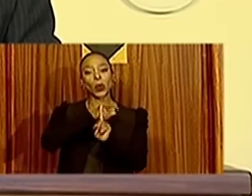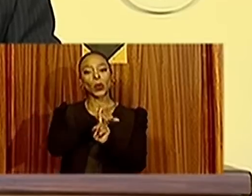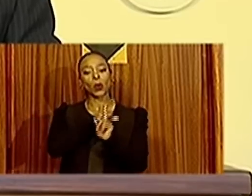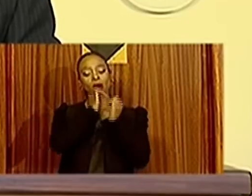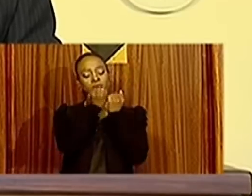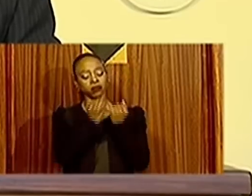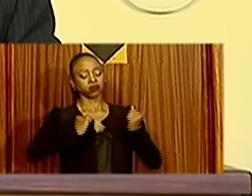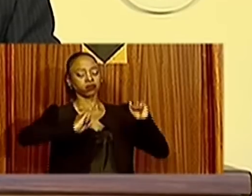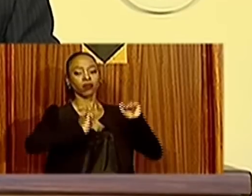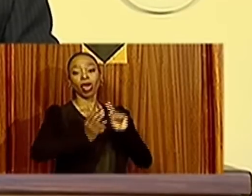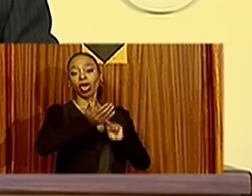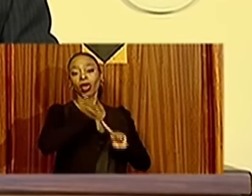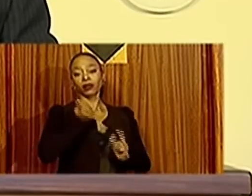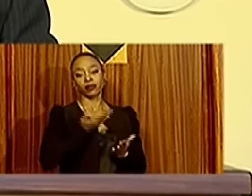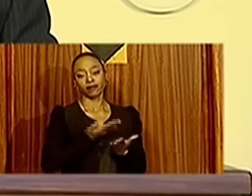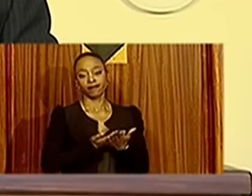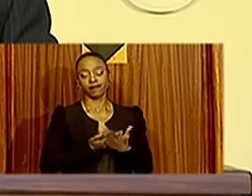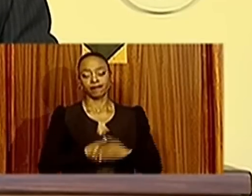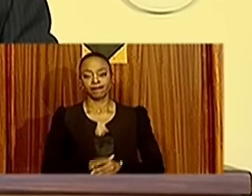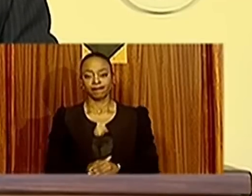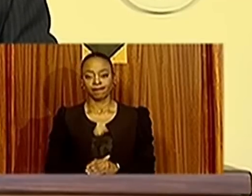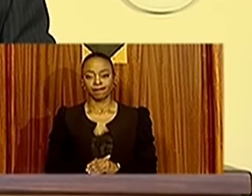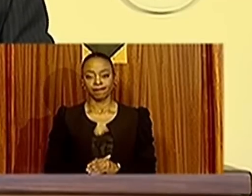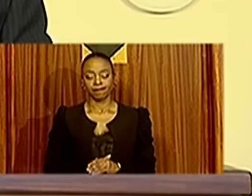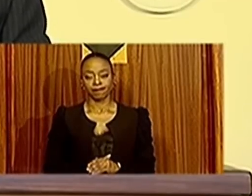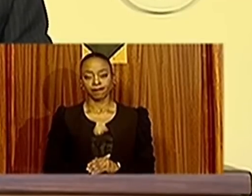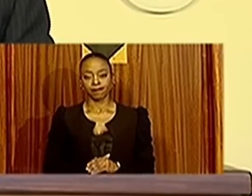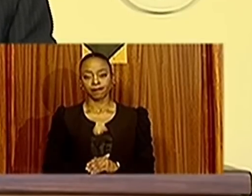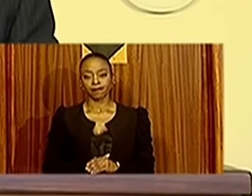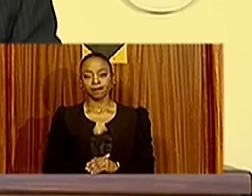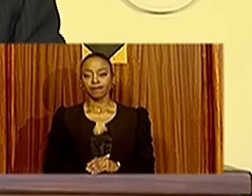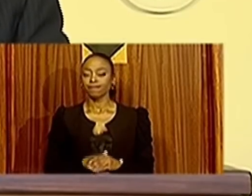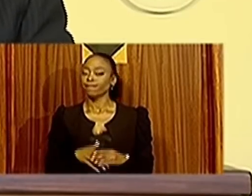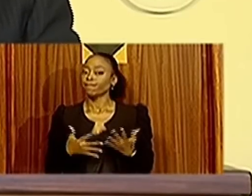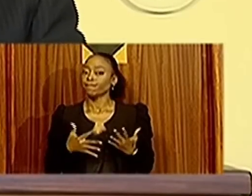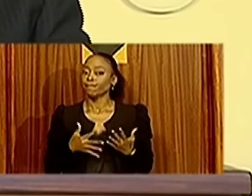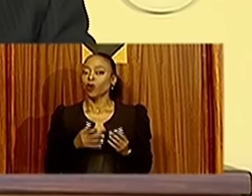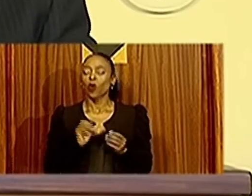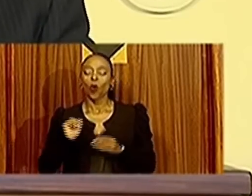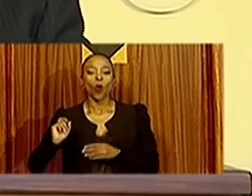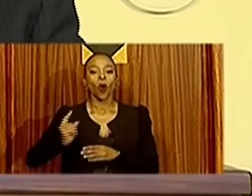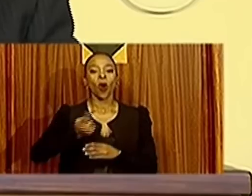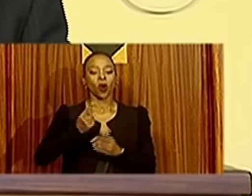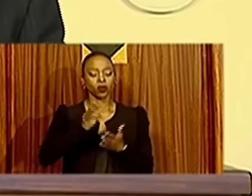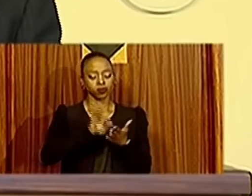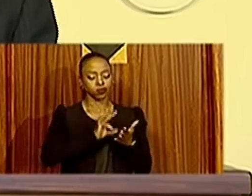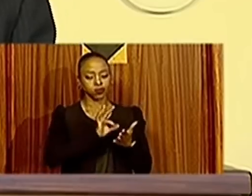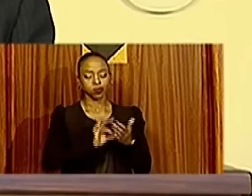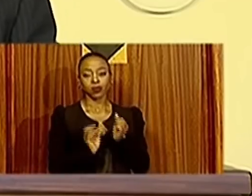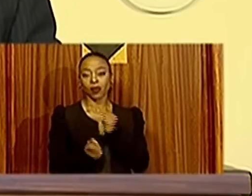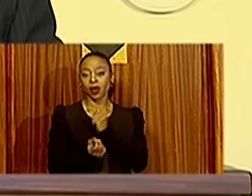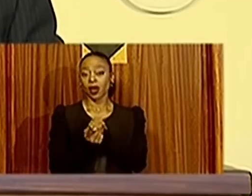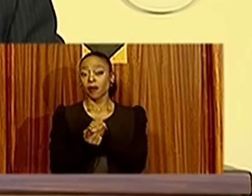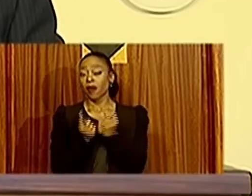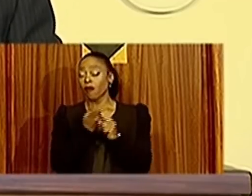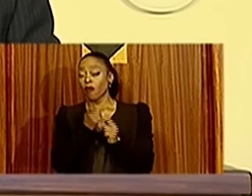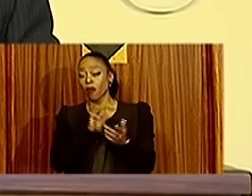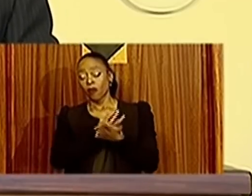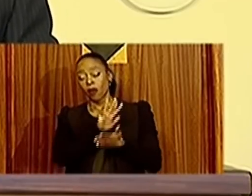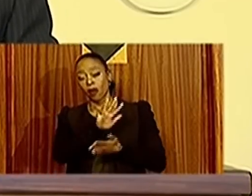democracy that we now enjoy. As in every election that we have held since